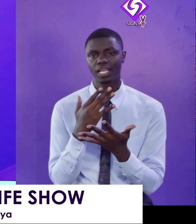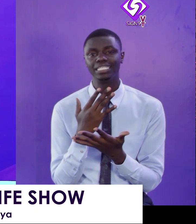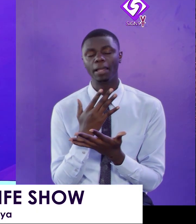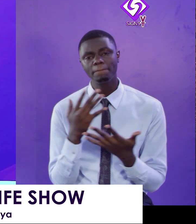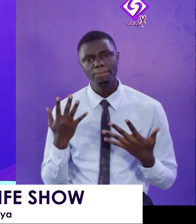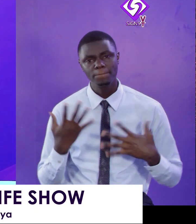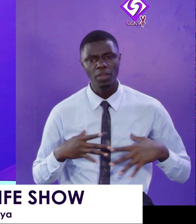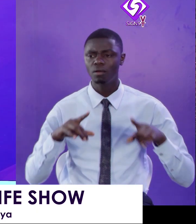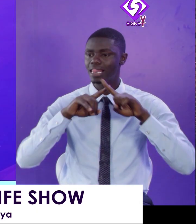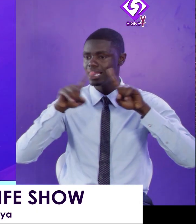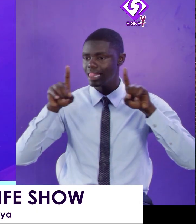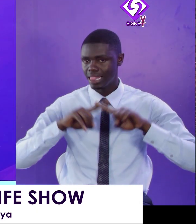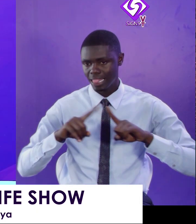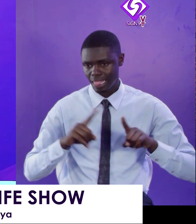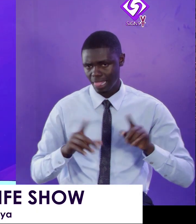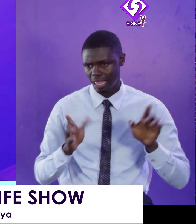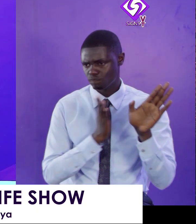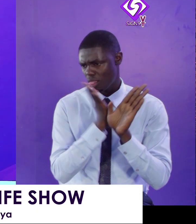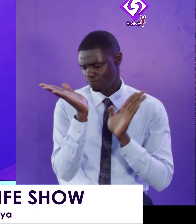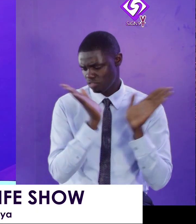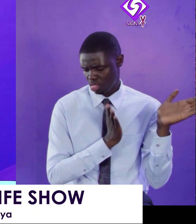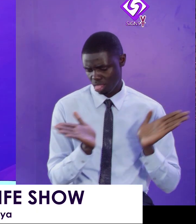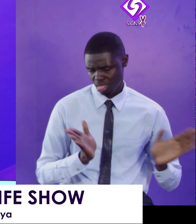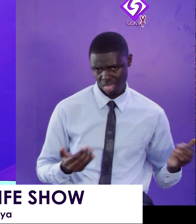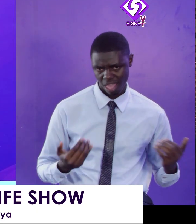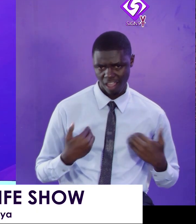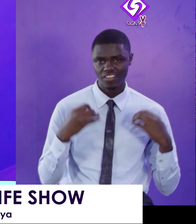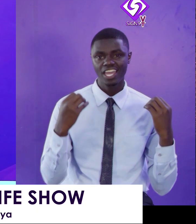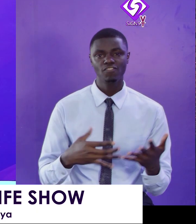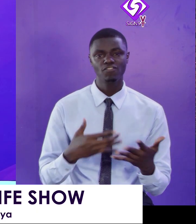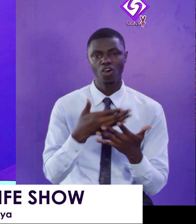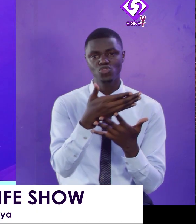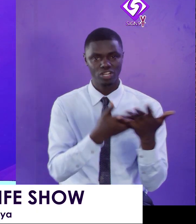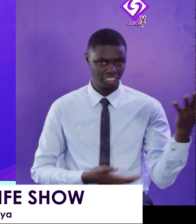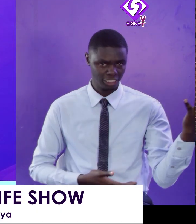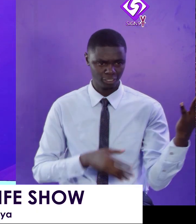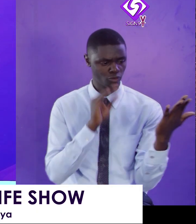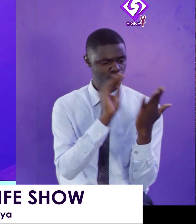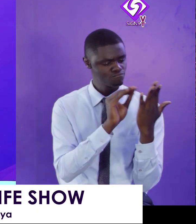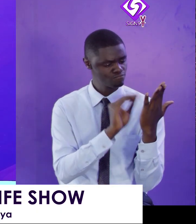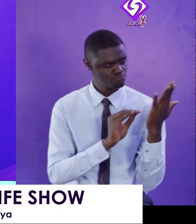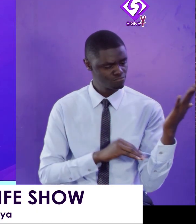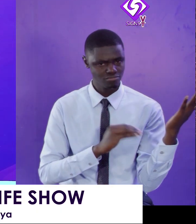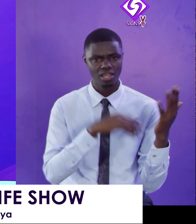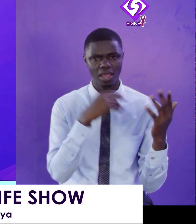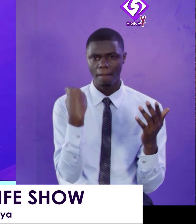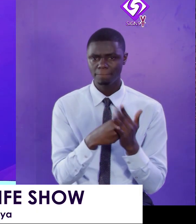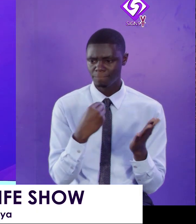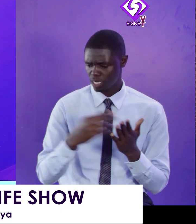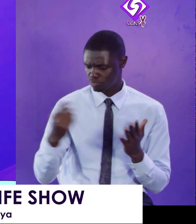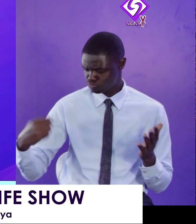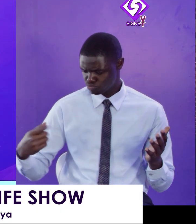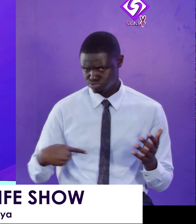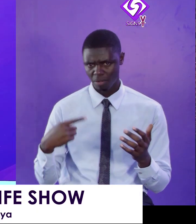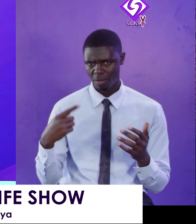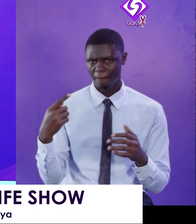different sources. So when we sit down and start putting a list of what we get in a month, you get surprised. Hey,